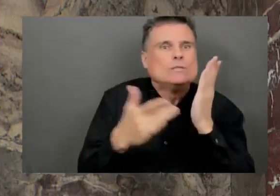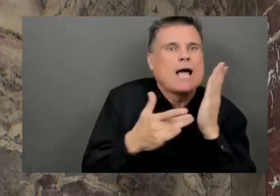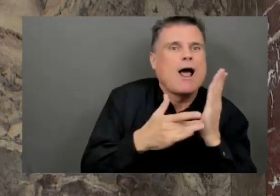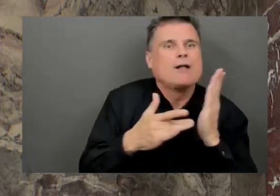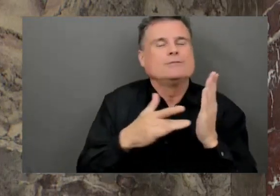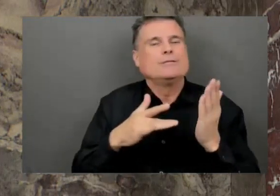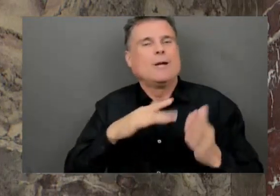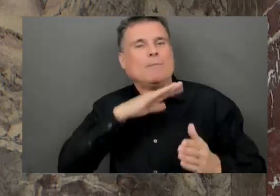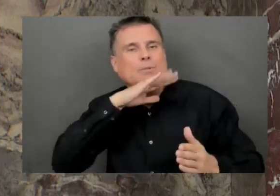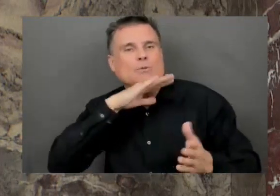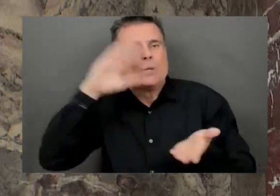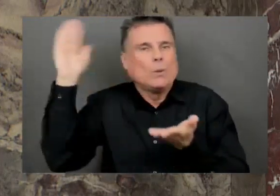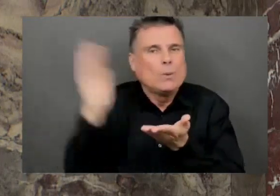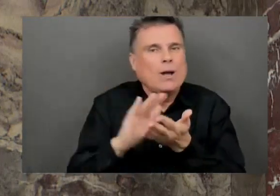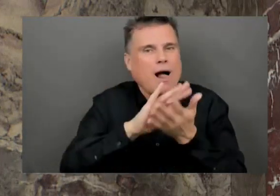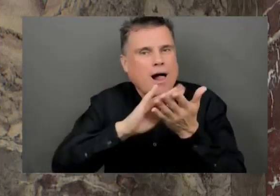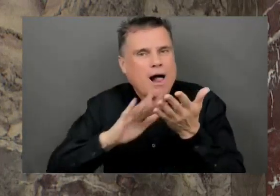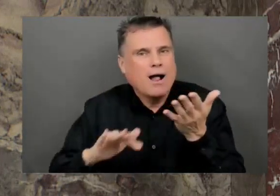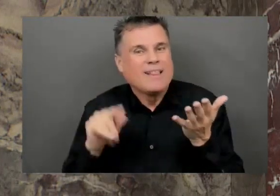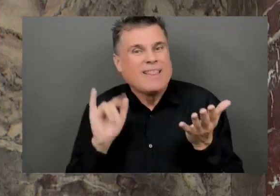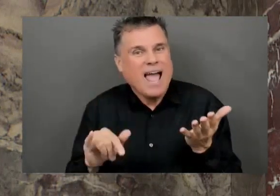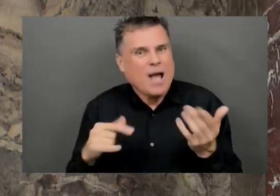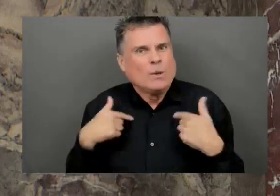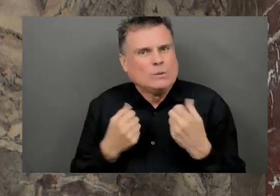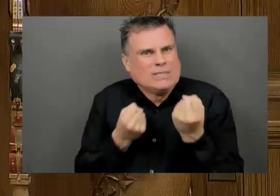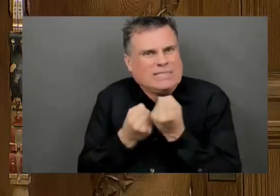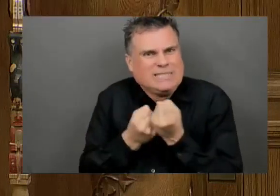have to get to the bottom of it. Thank you.